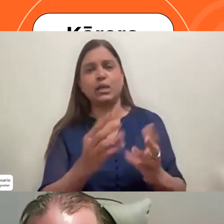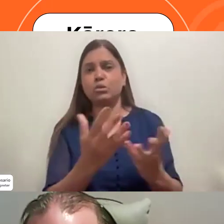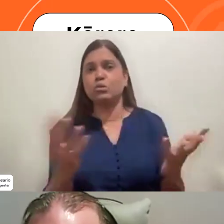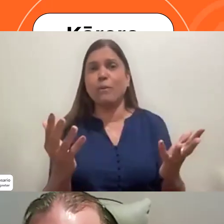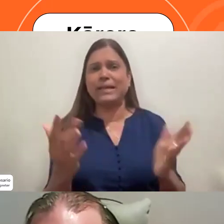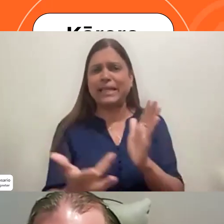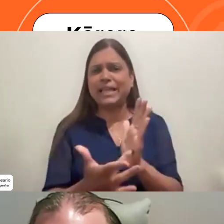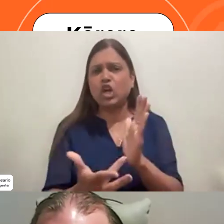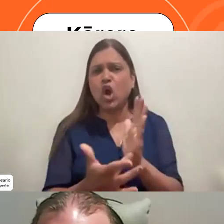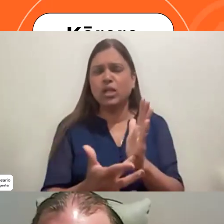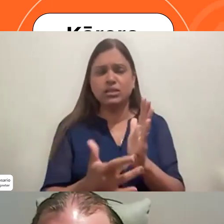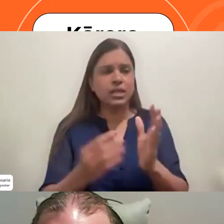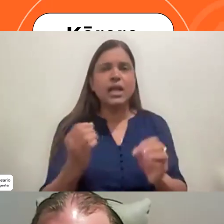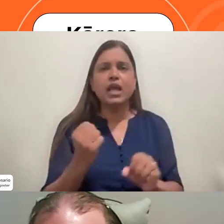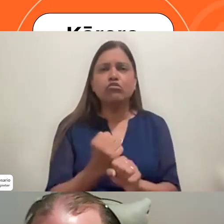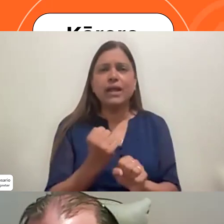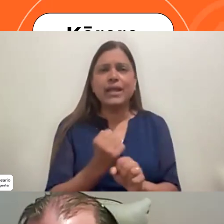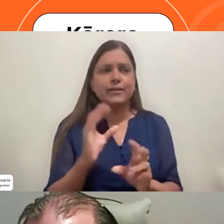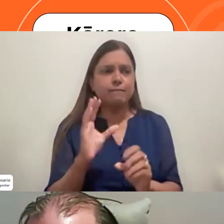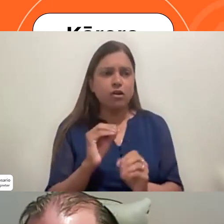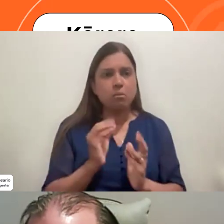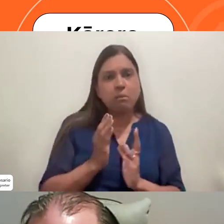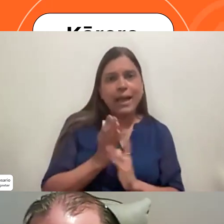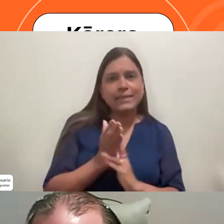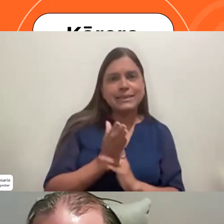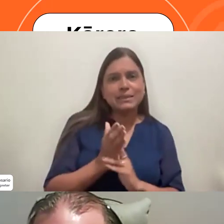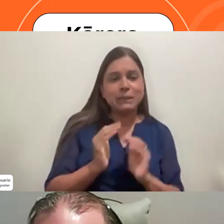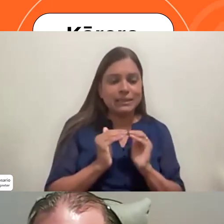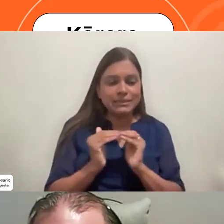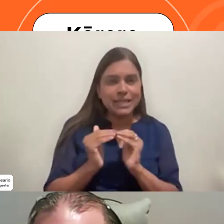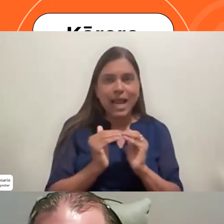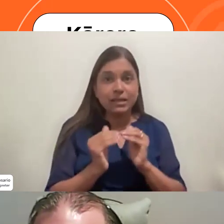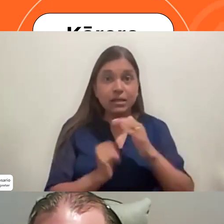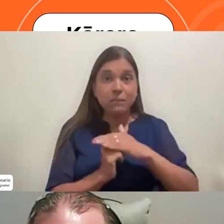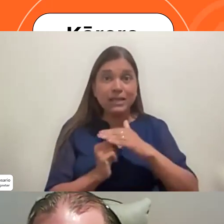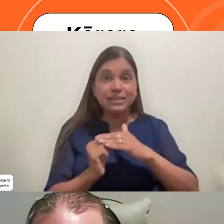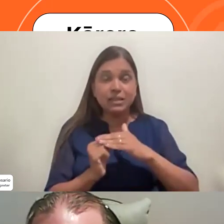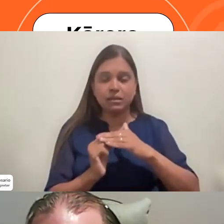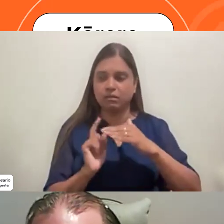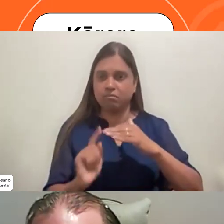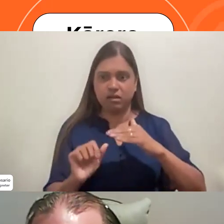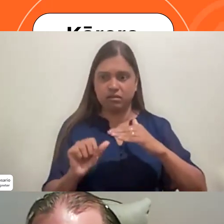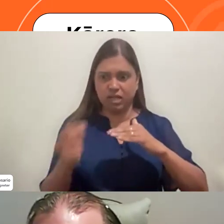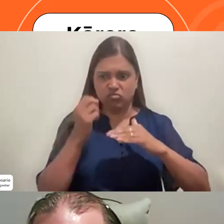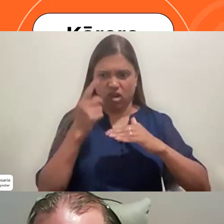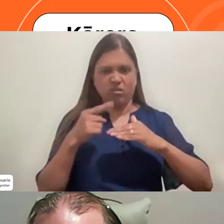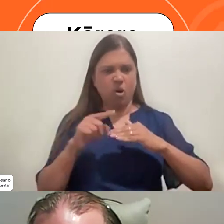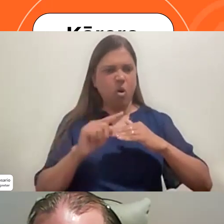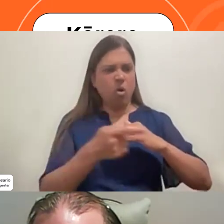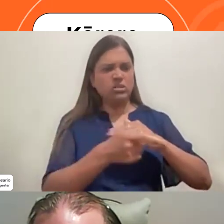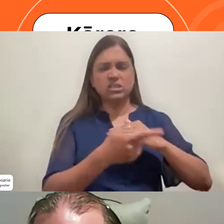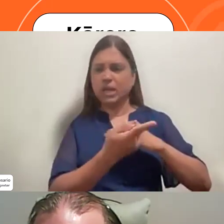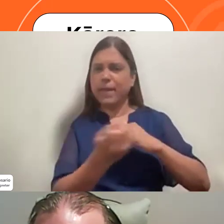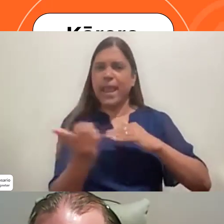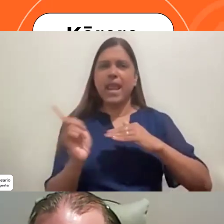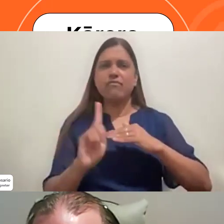technologies that have been created from an accessibility standard in the first instance that then have benefited everybody in every